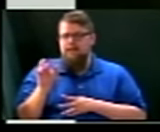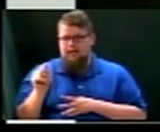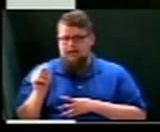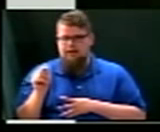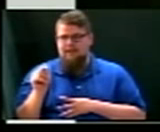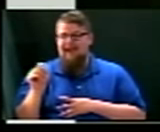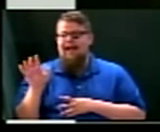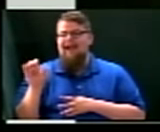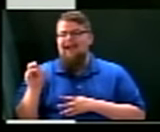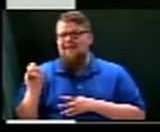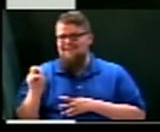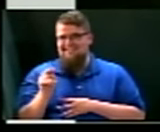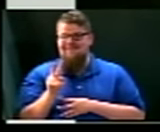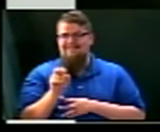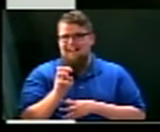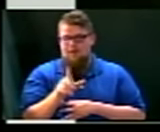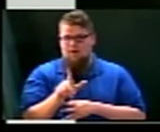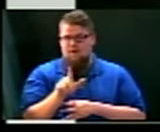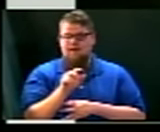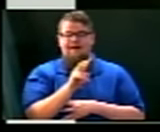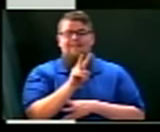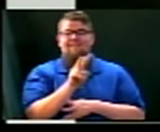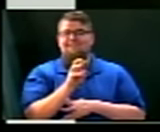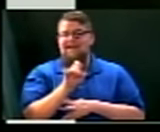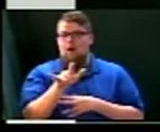consonant, vowel, vowel blends,